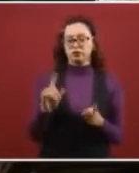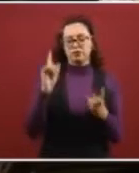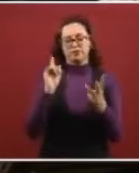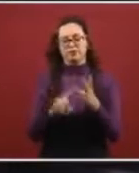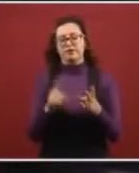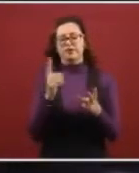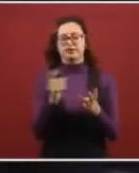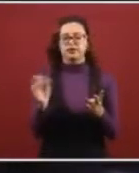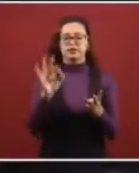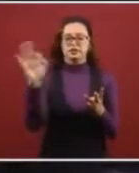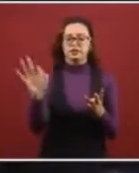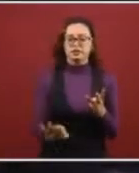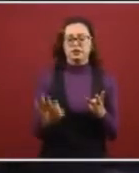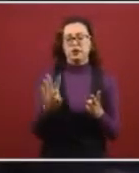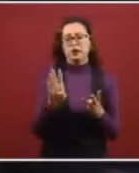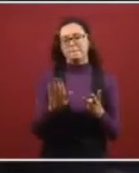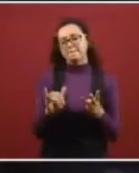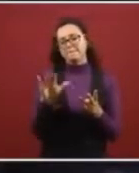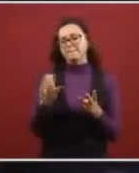And